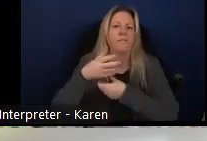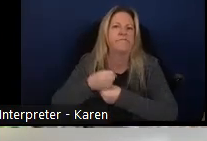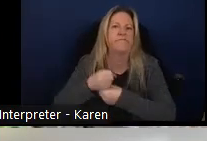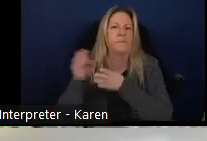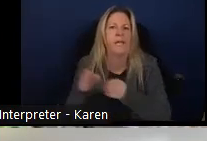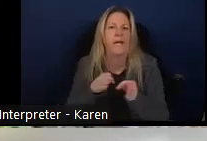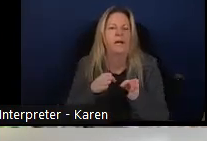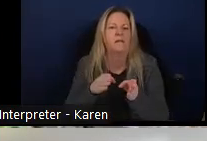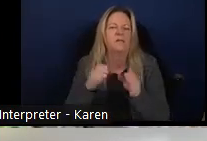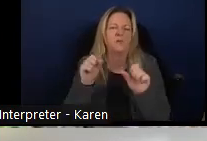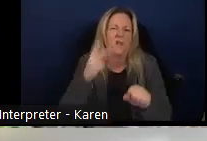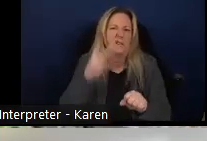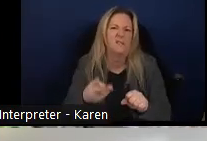online.